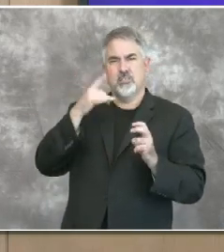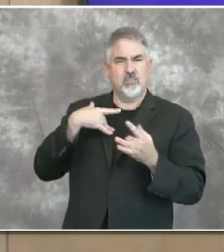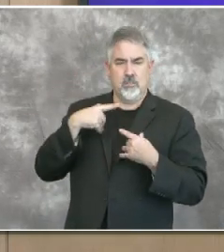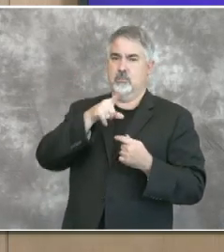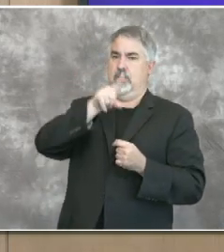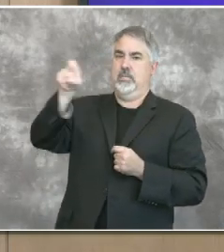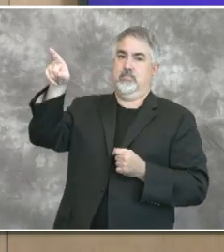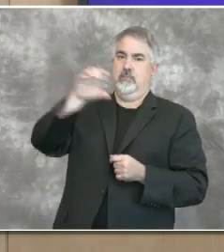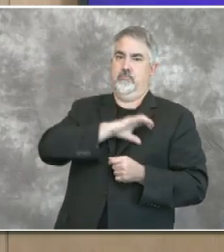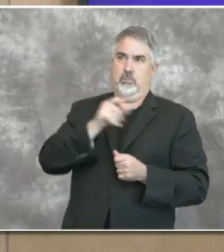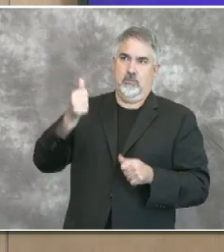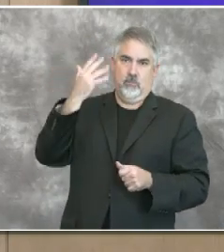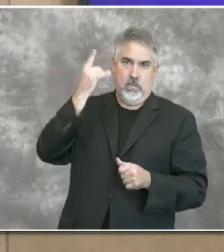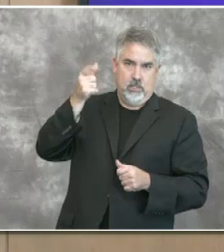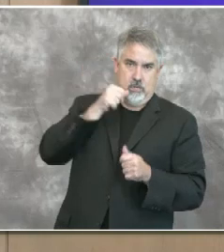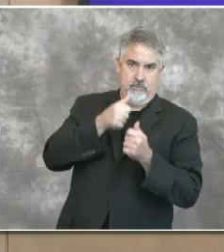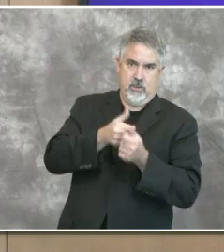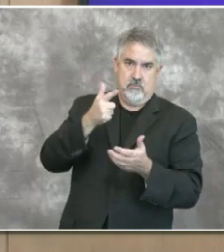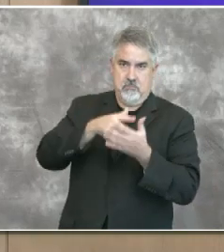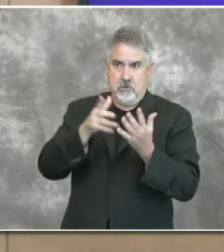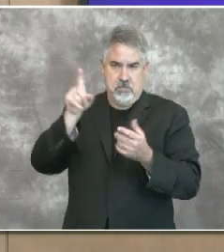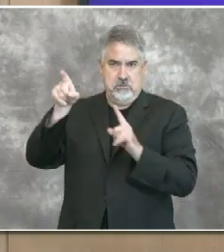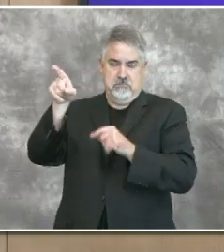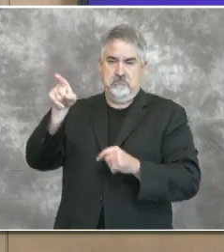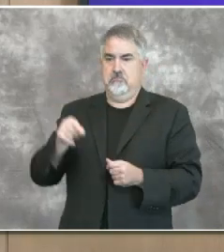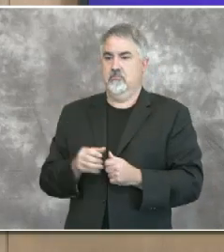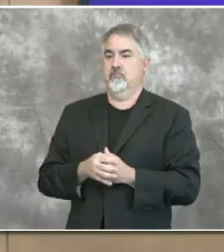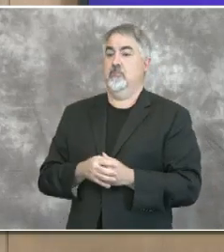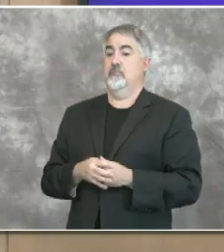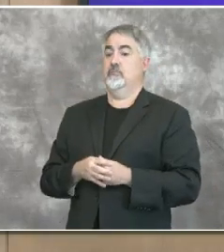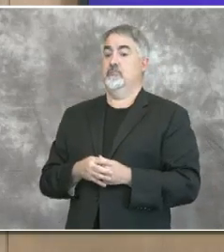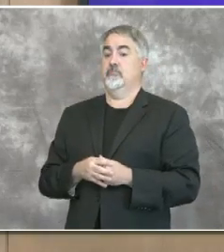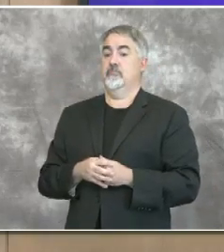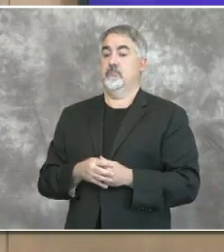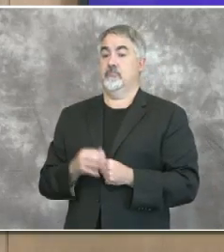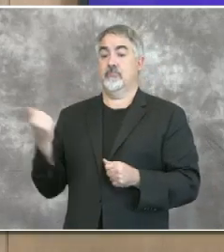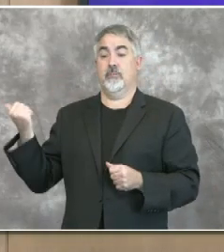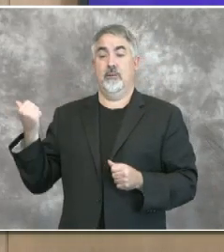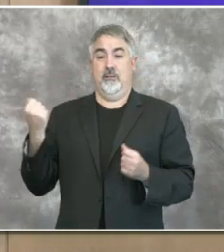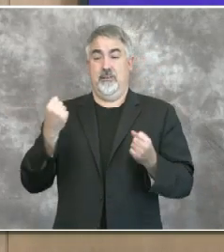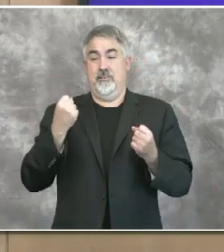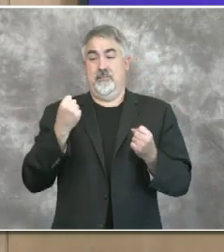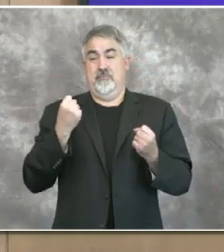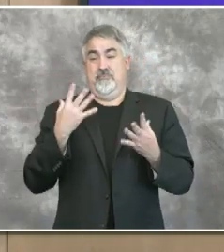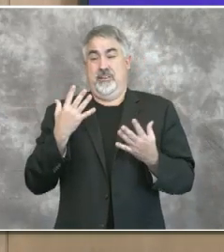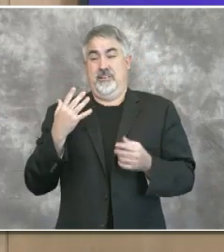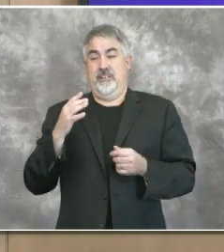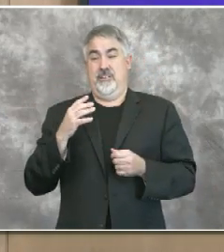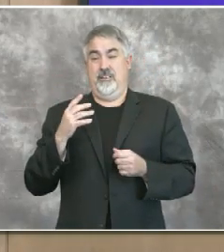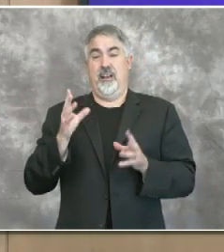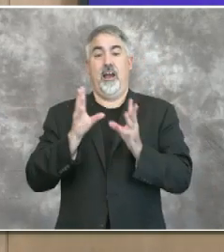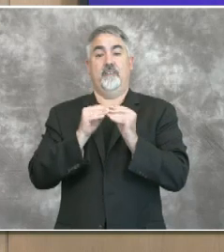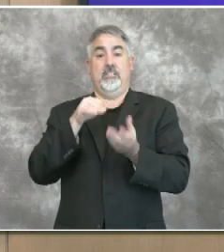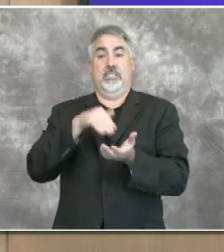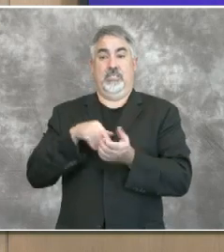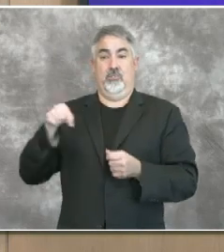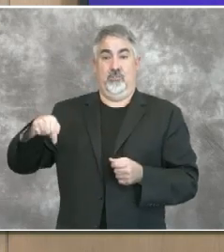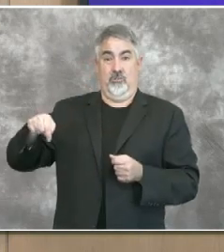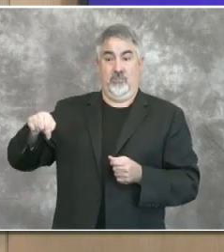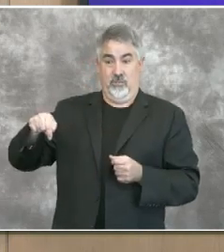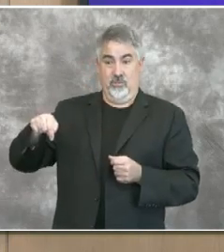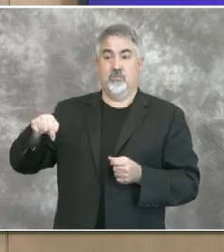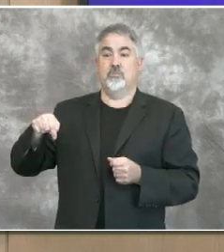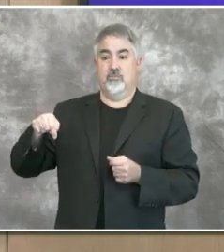just so we know that a lot of the effort and aim around the convention center has been initially to provide physical distancing